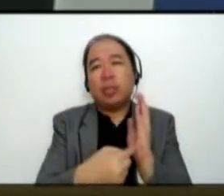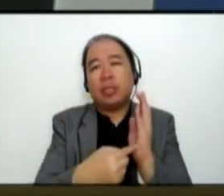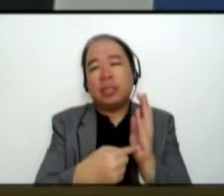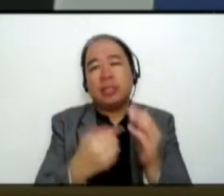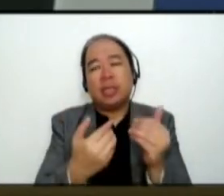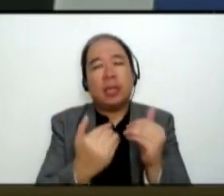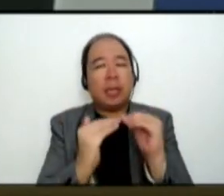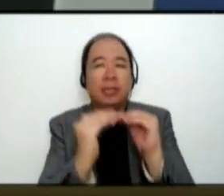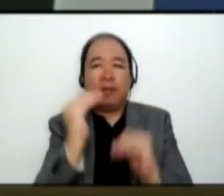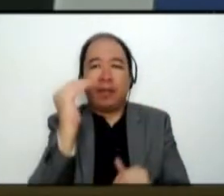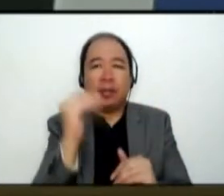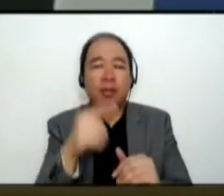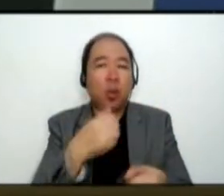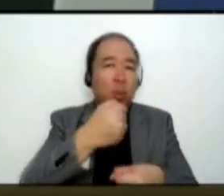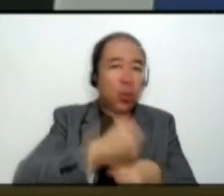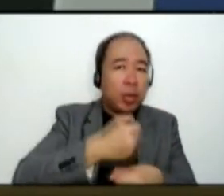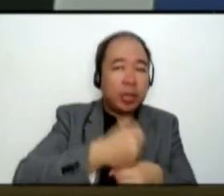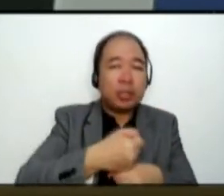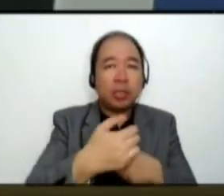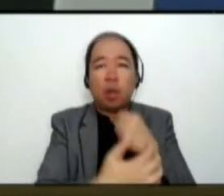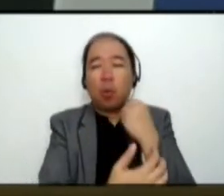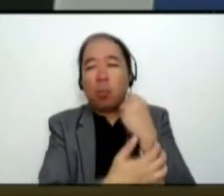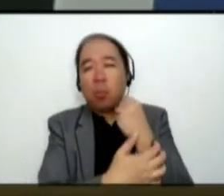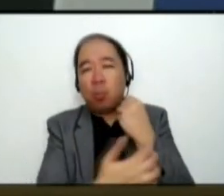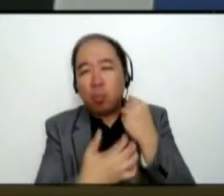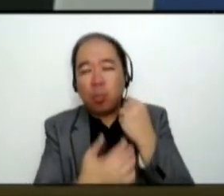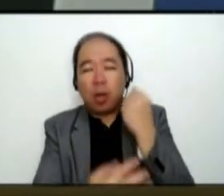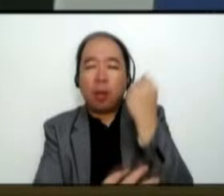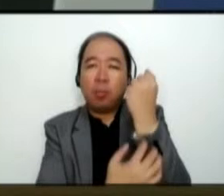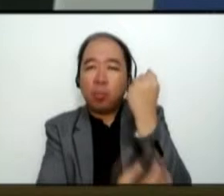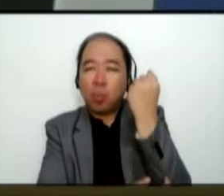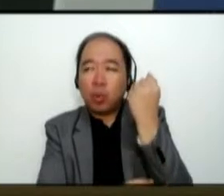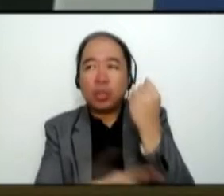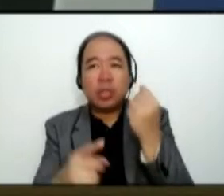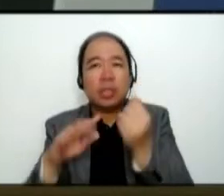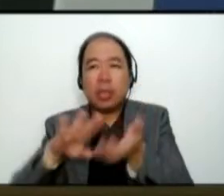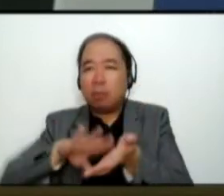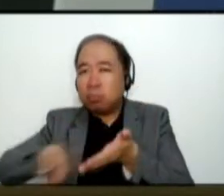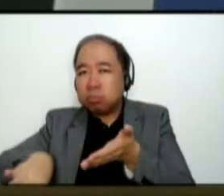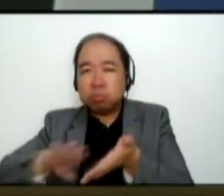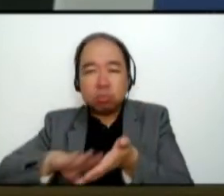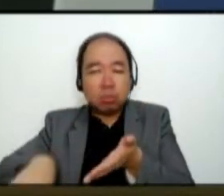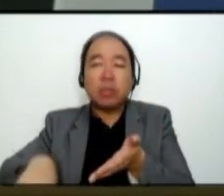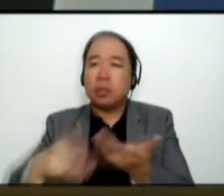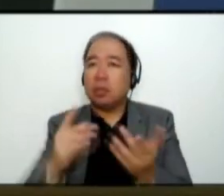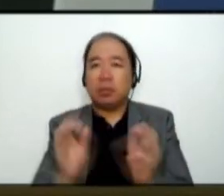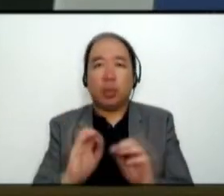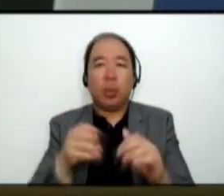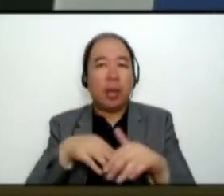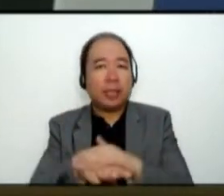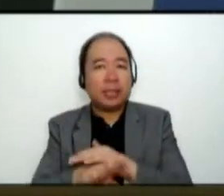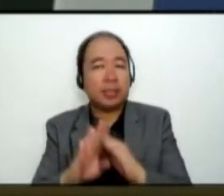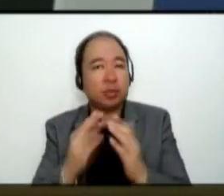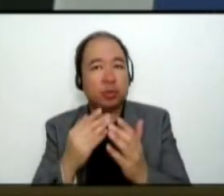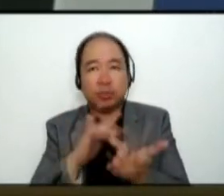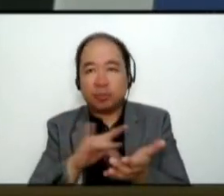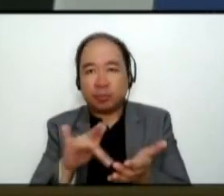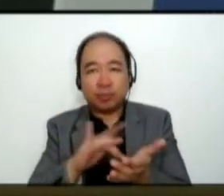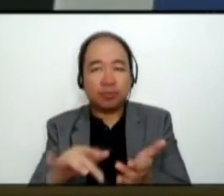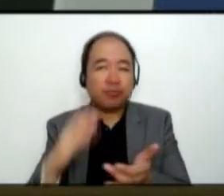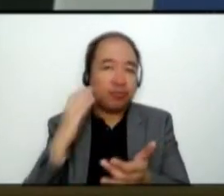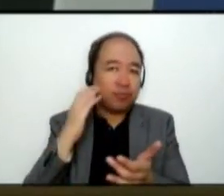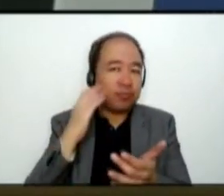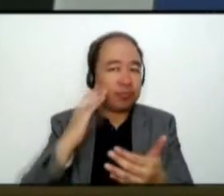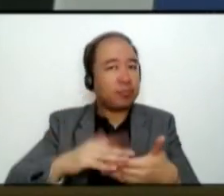and marginalized have no access to updated and more interactive gadgets and devices, no access to stable and strong